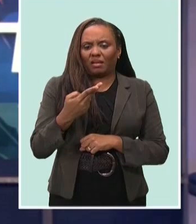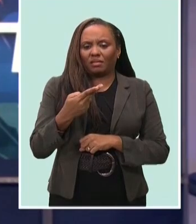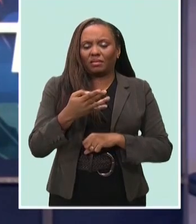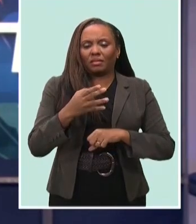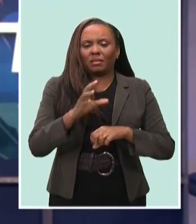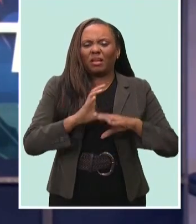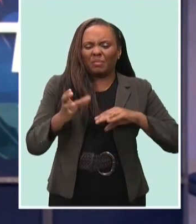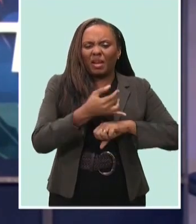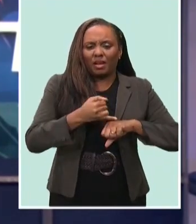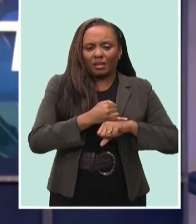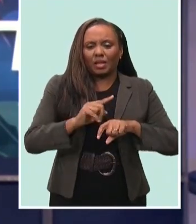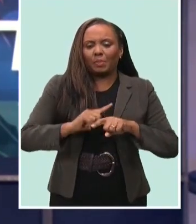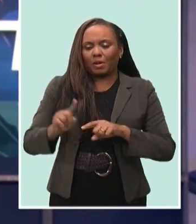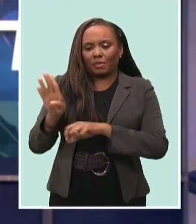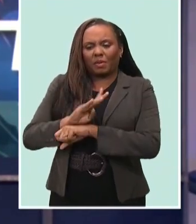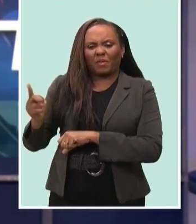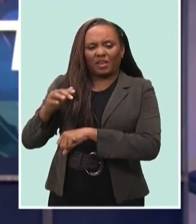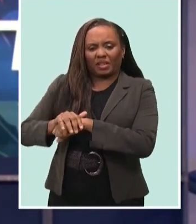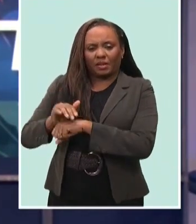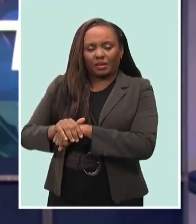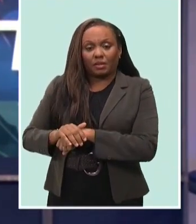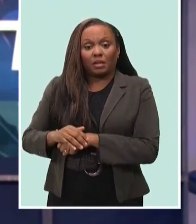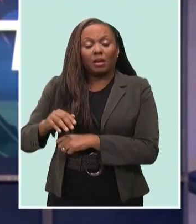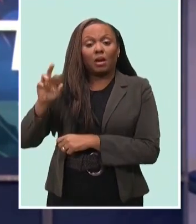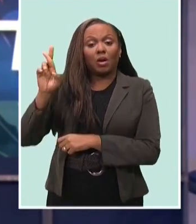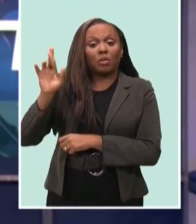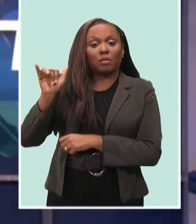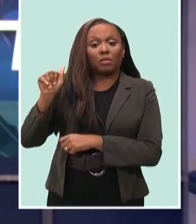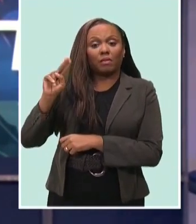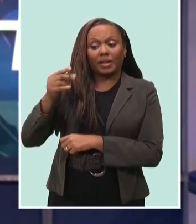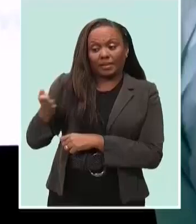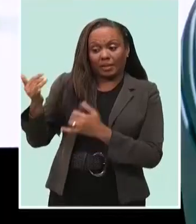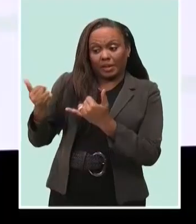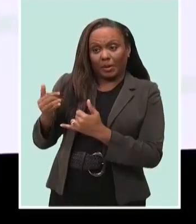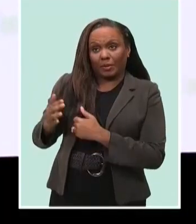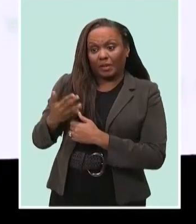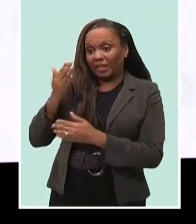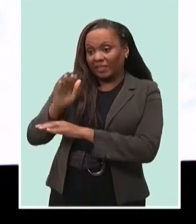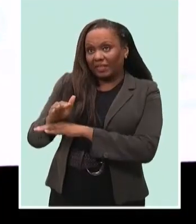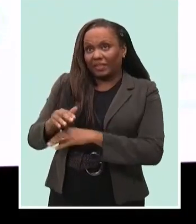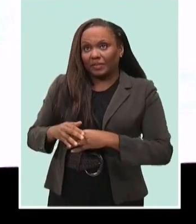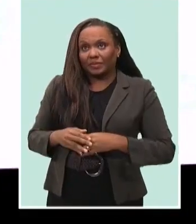there's still some post-groundbreaking activity at the site. Good evening, Ryan.